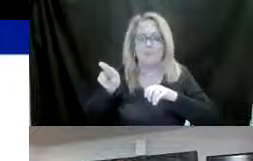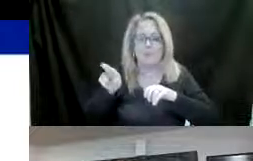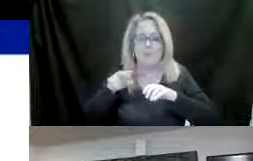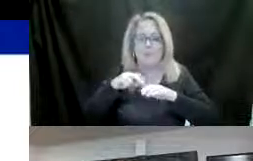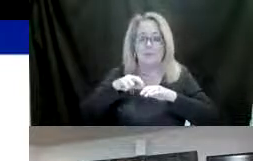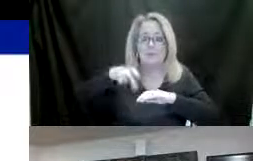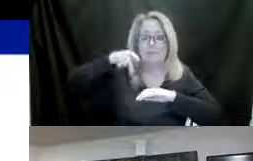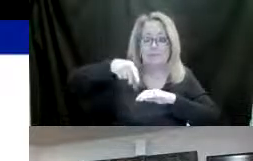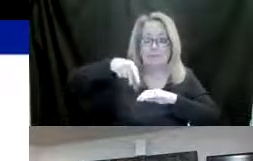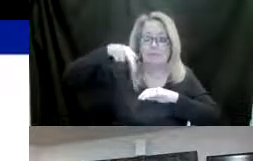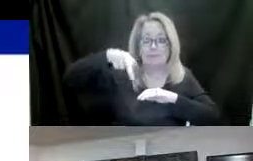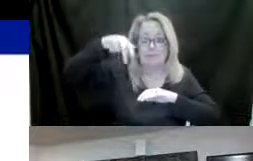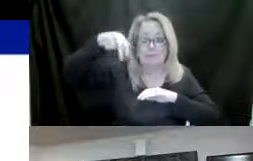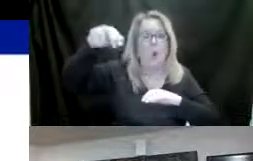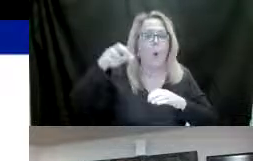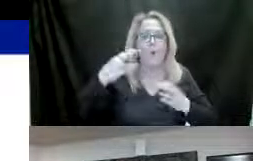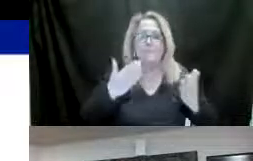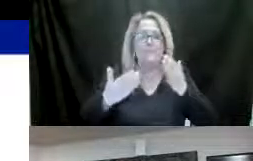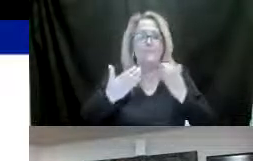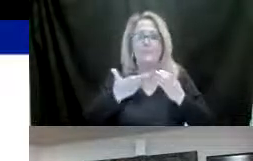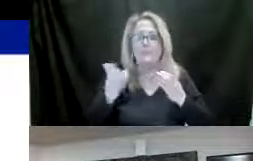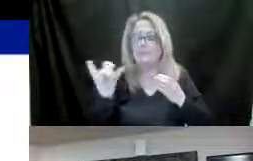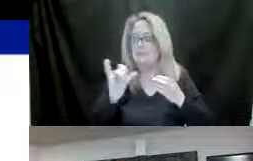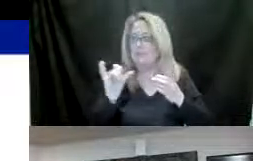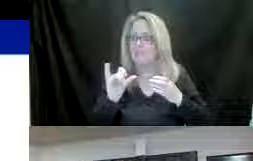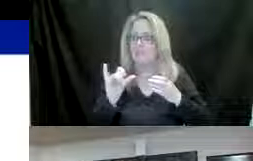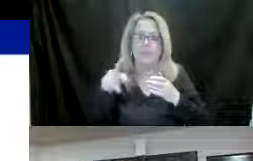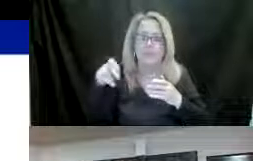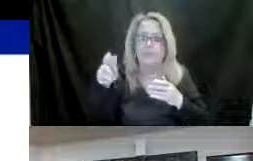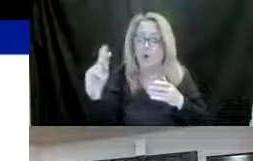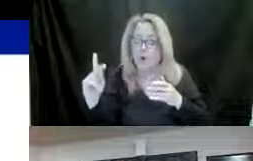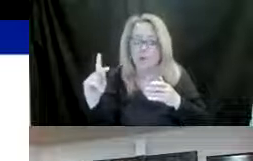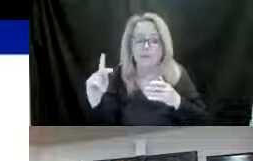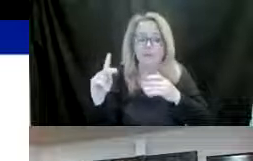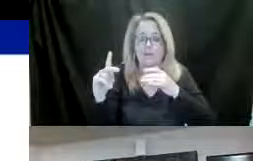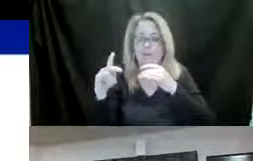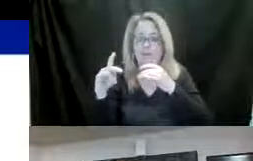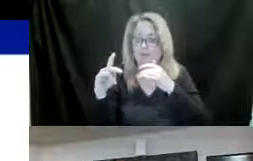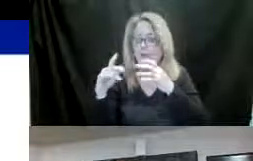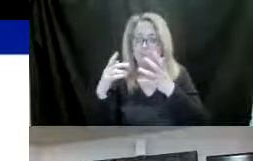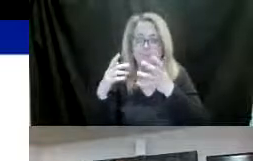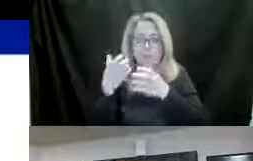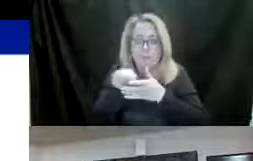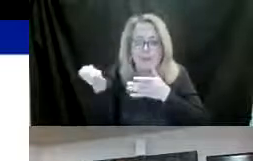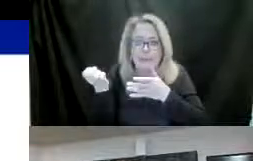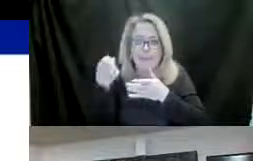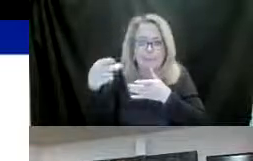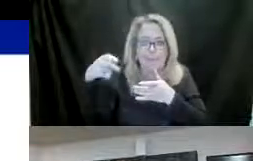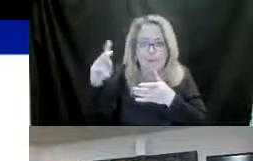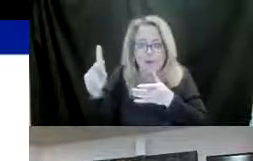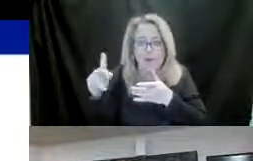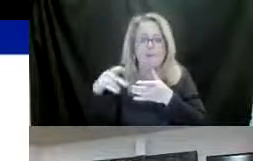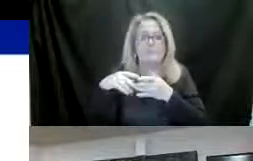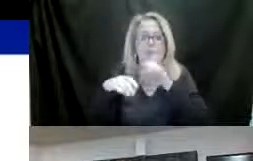handrail, or if that means climbing on things like playground equipment and other kind of playthings. But that is another component.